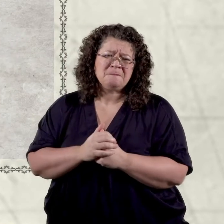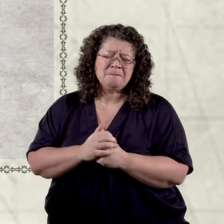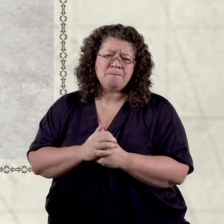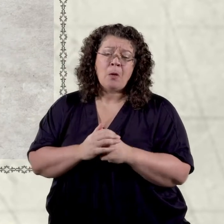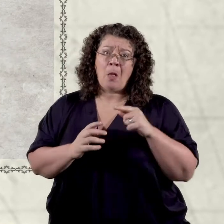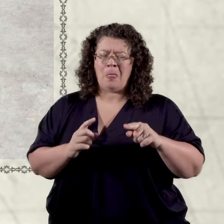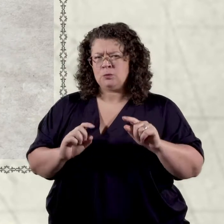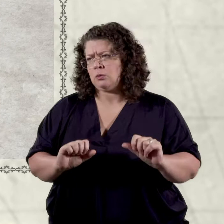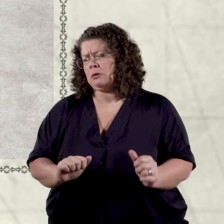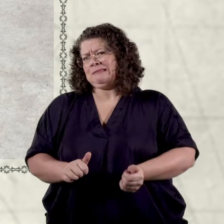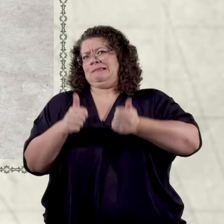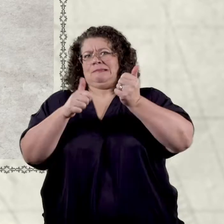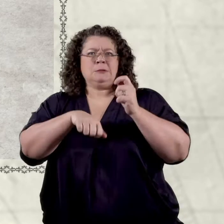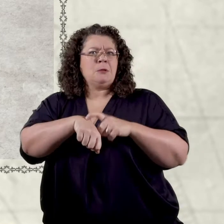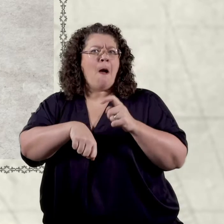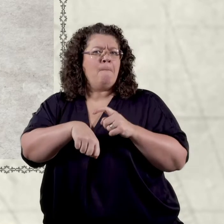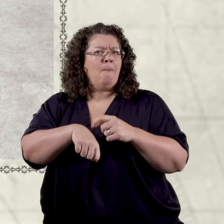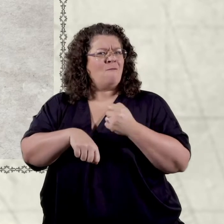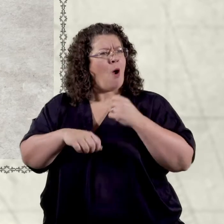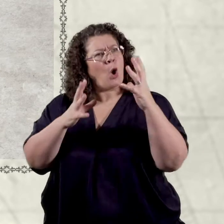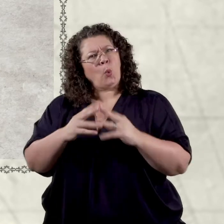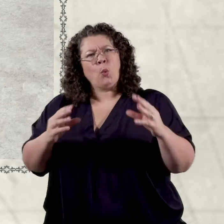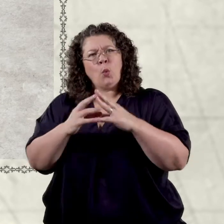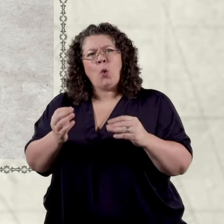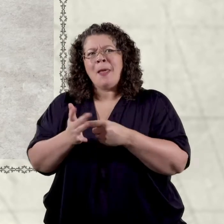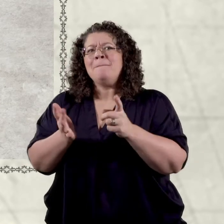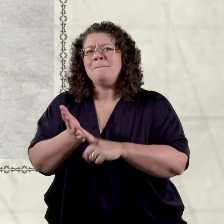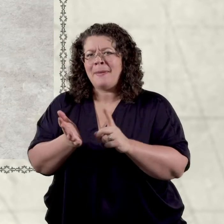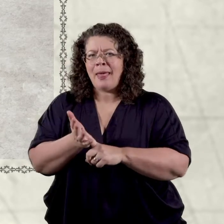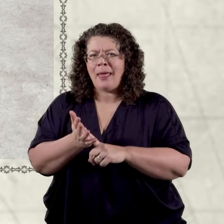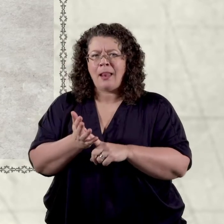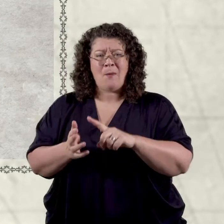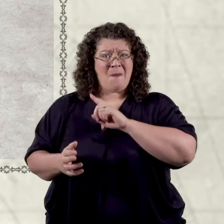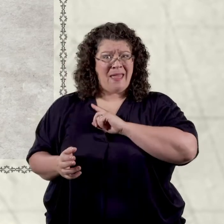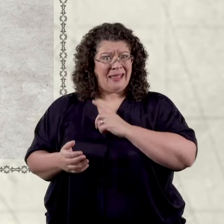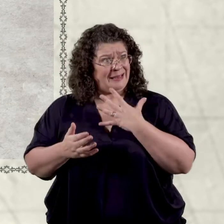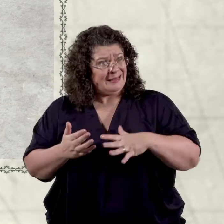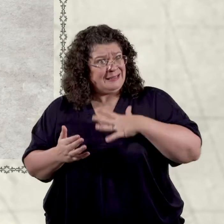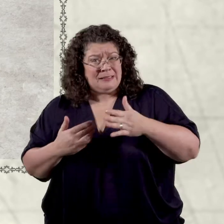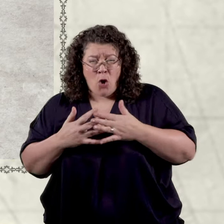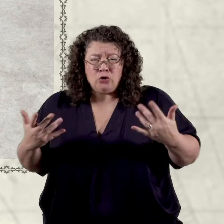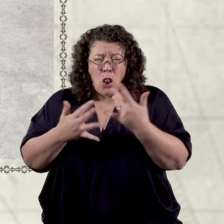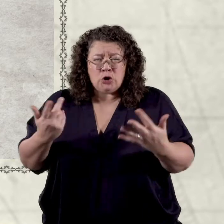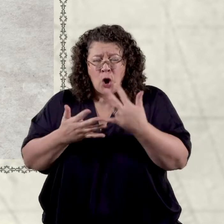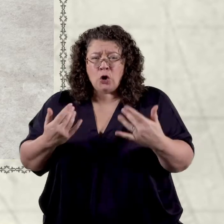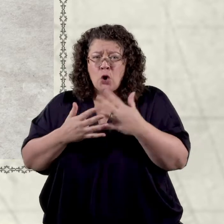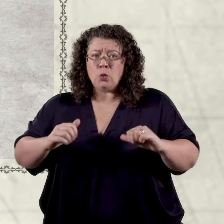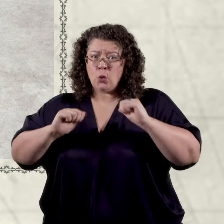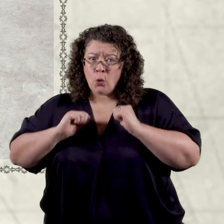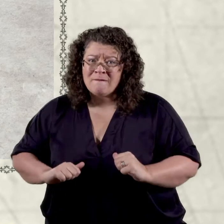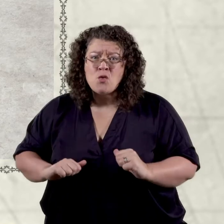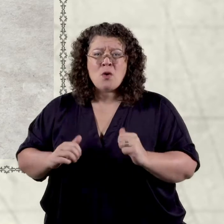This was the golden era of our woolen mills because there was so much need for uniforms and socks